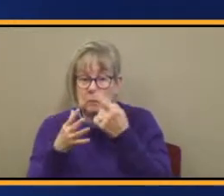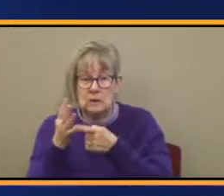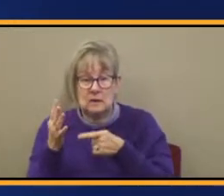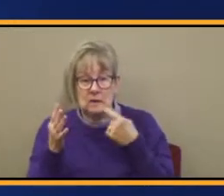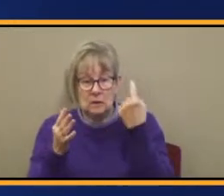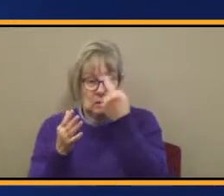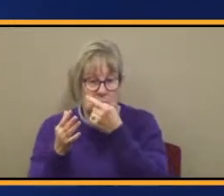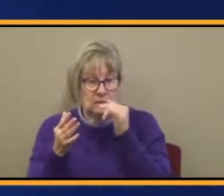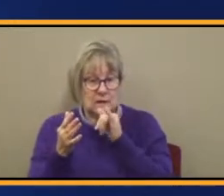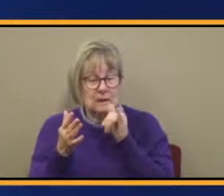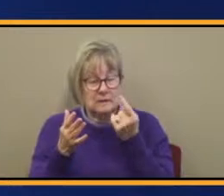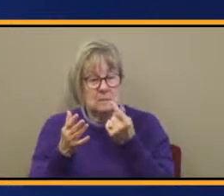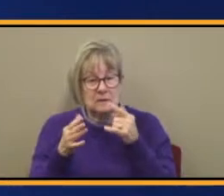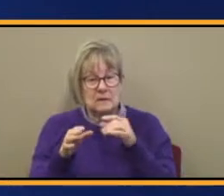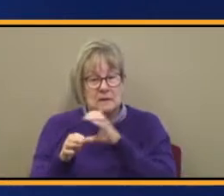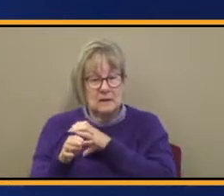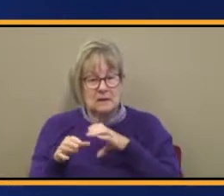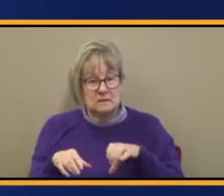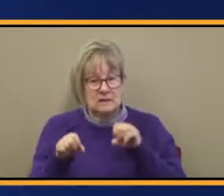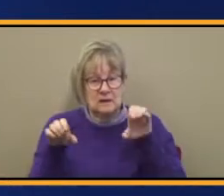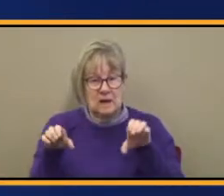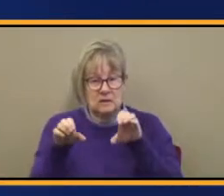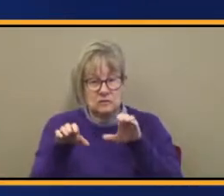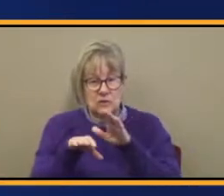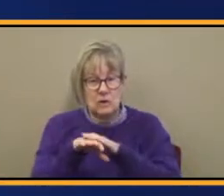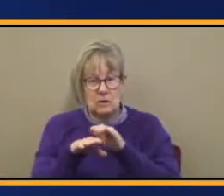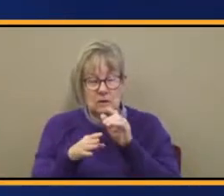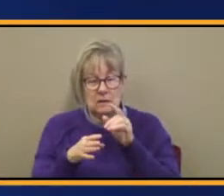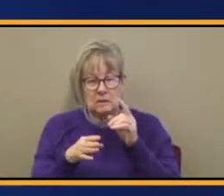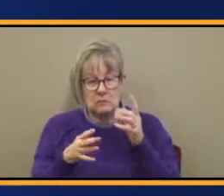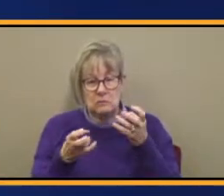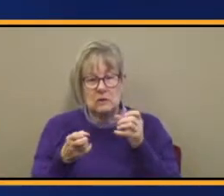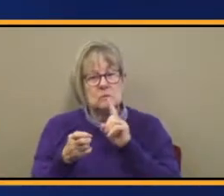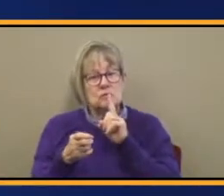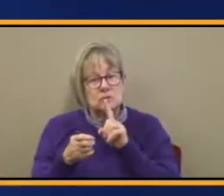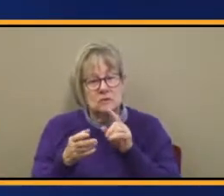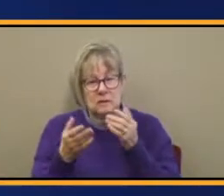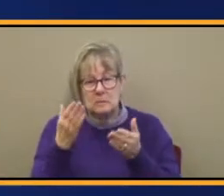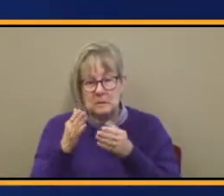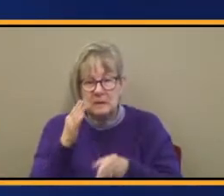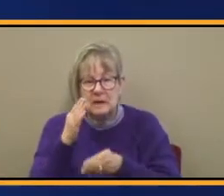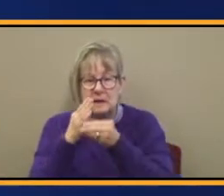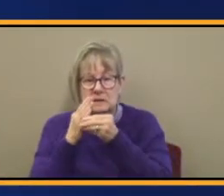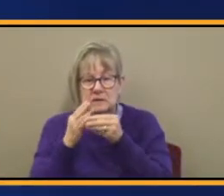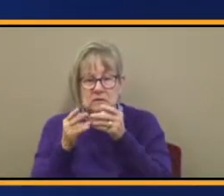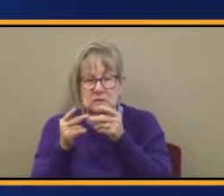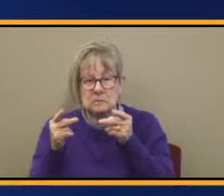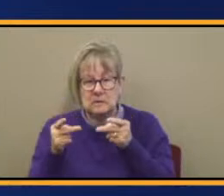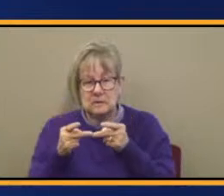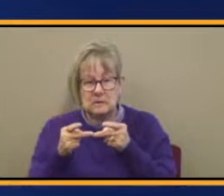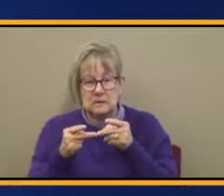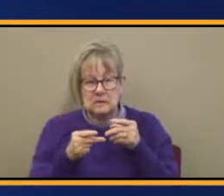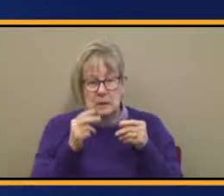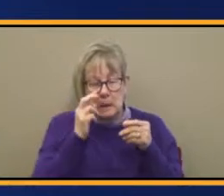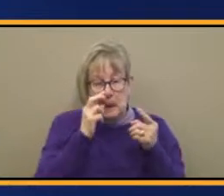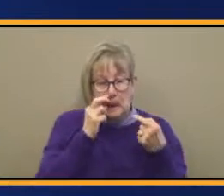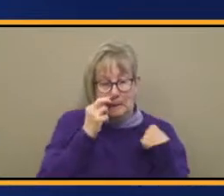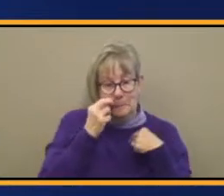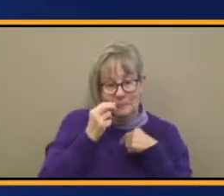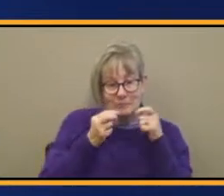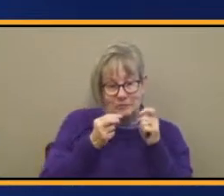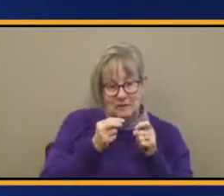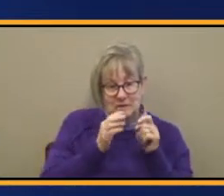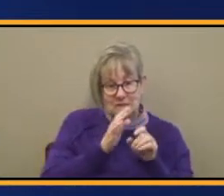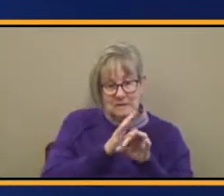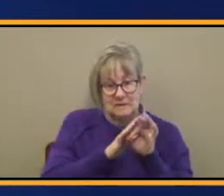that the council's taking action on. It's something that we just want to make sure, keep in front of mind, that there may be additional positions potentially related to that. Yeah, it needs a home first. We need to find where